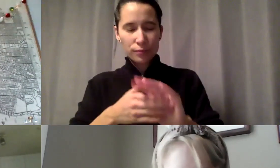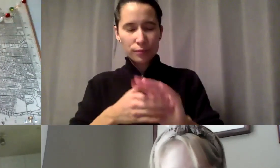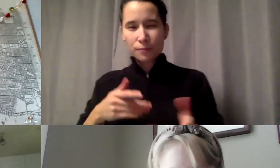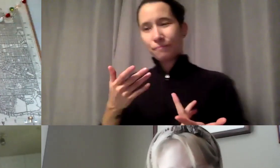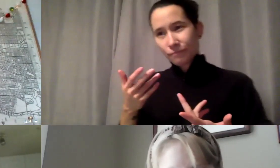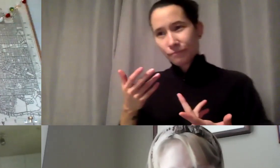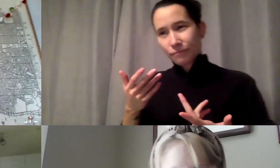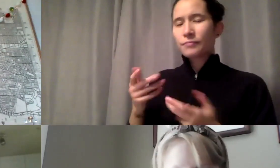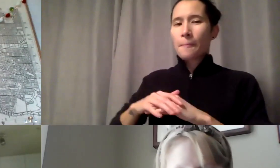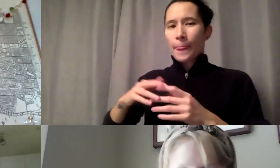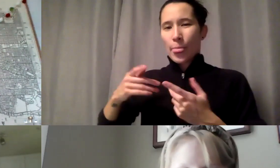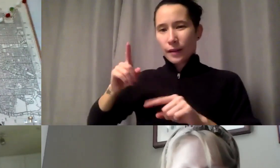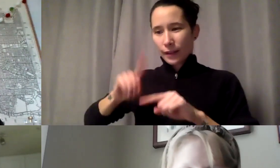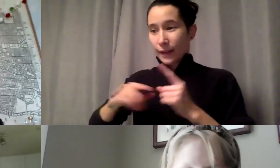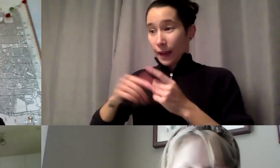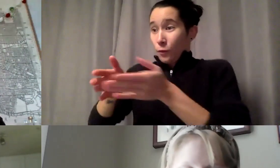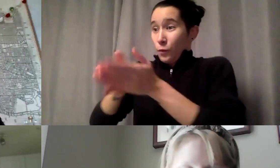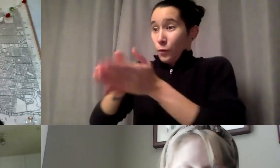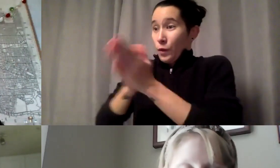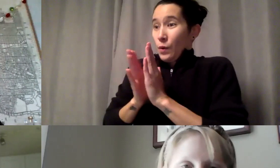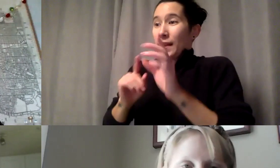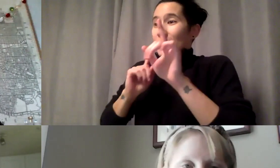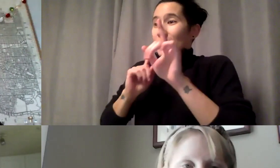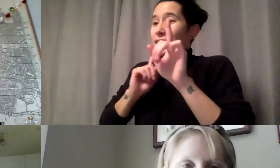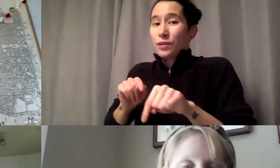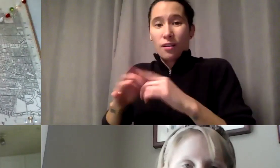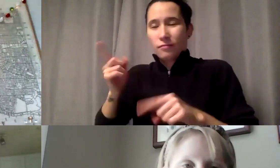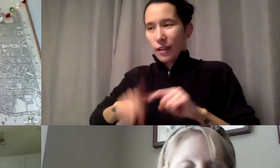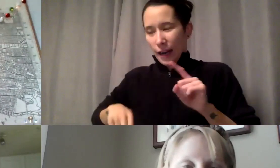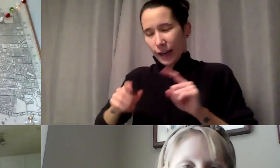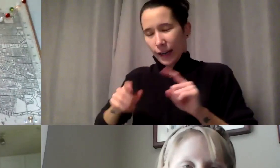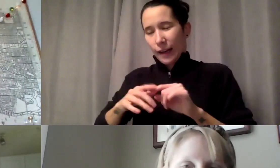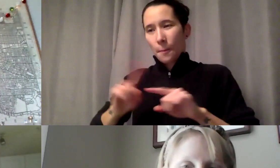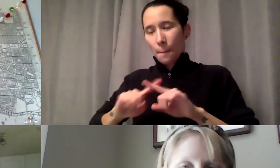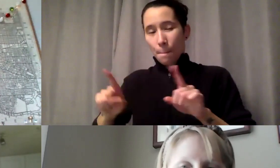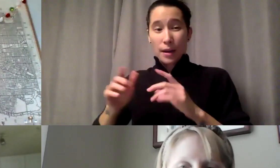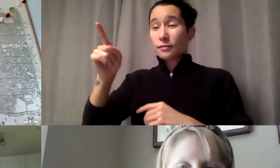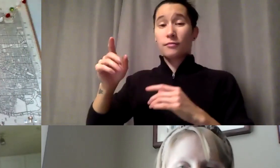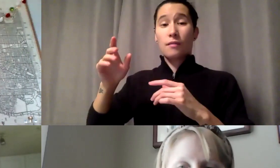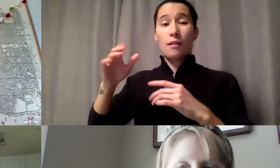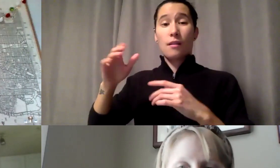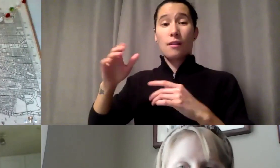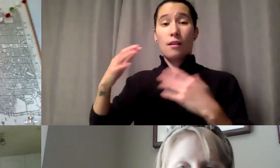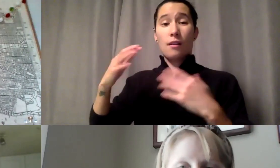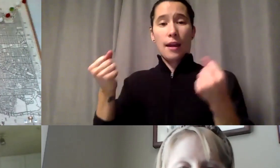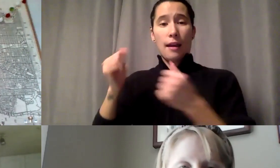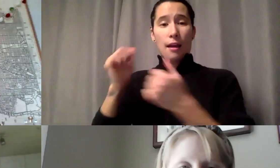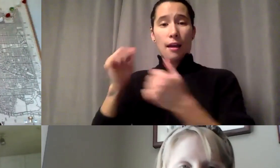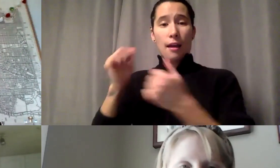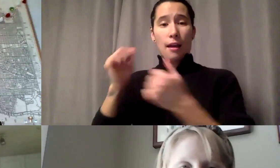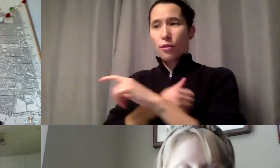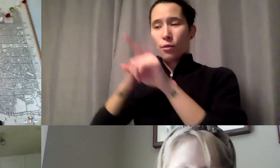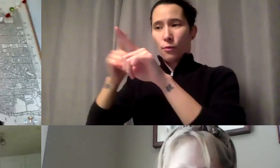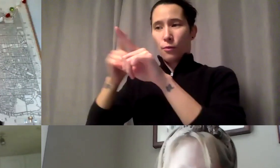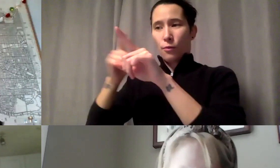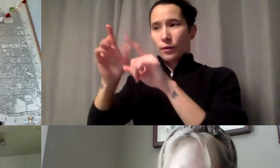clear direction to that household of what they can and can't do, and then that is what should be followed. In